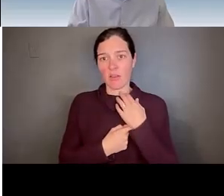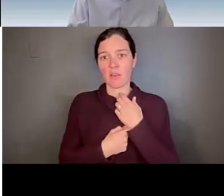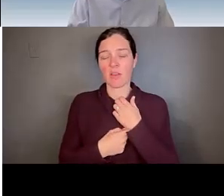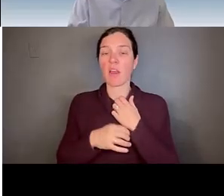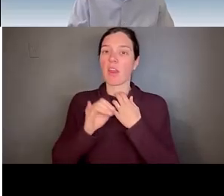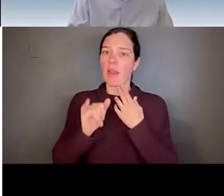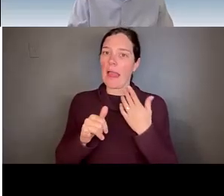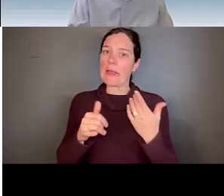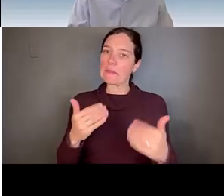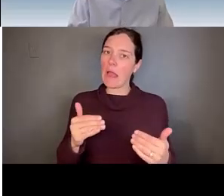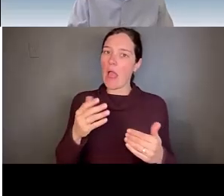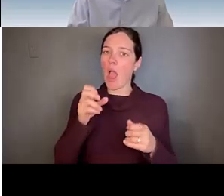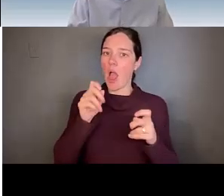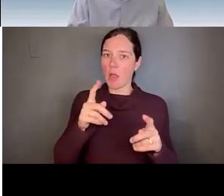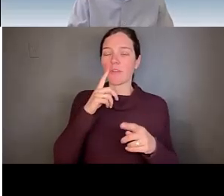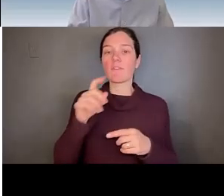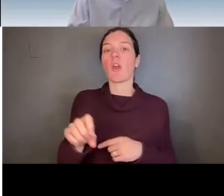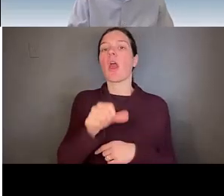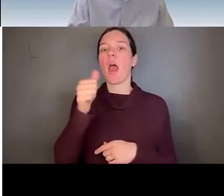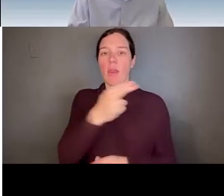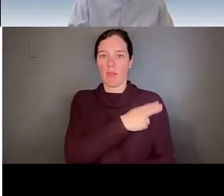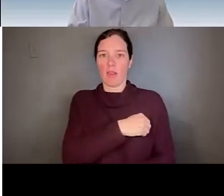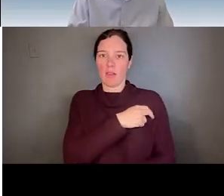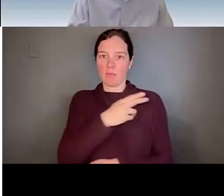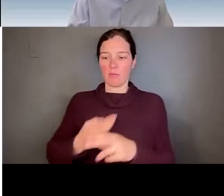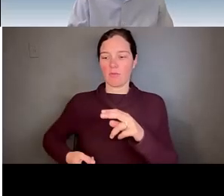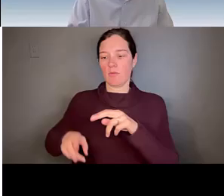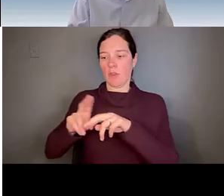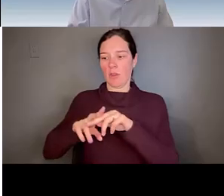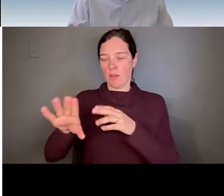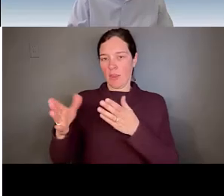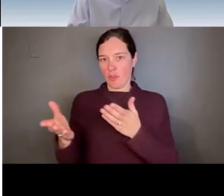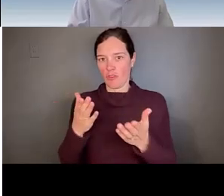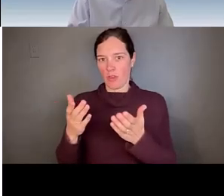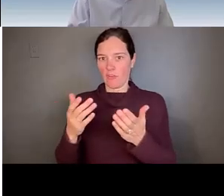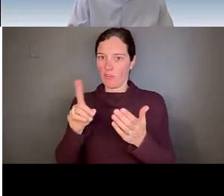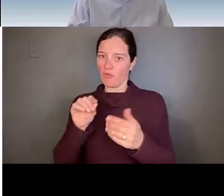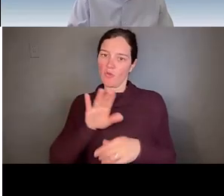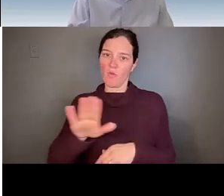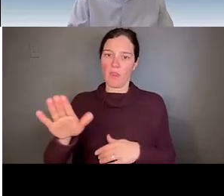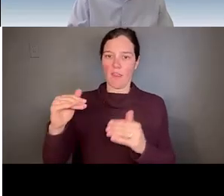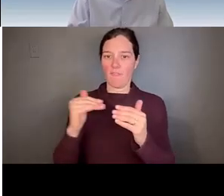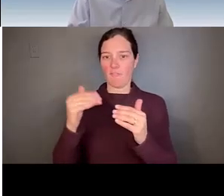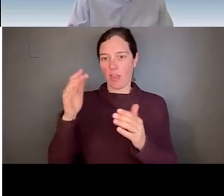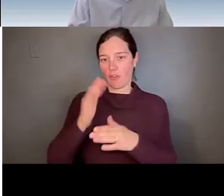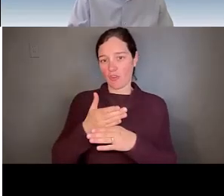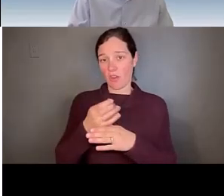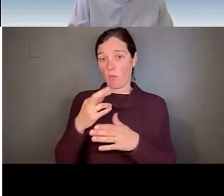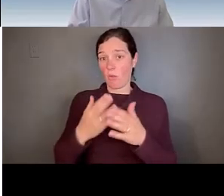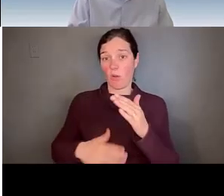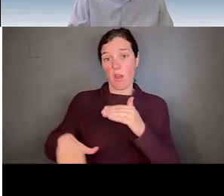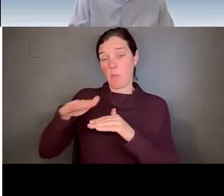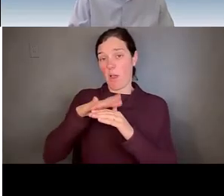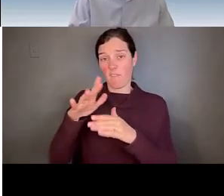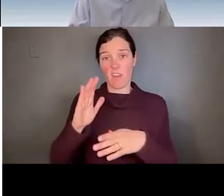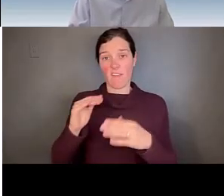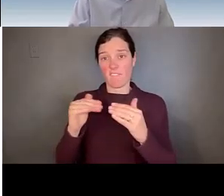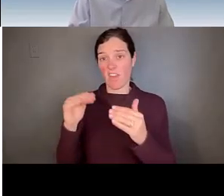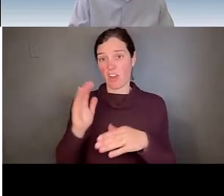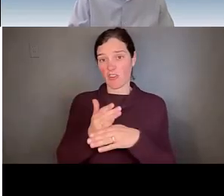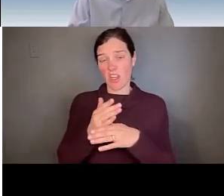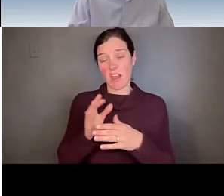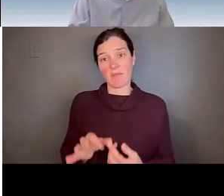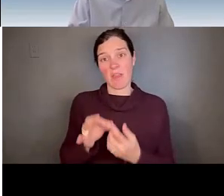real opportunity for other hospitals to step up their services and do their fair share here, or even above their fair share, especially